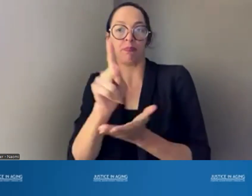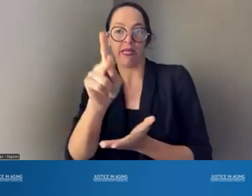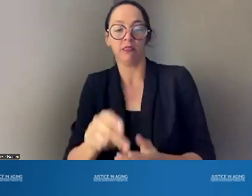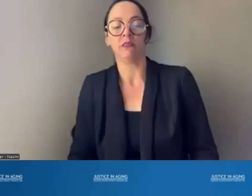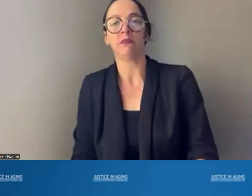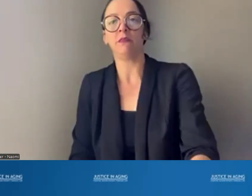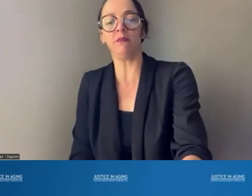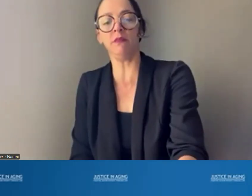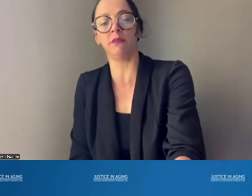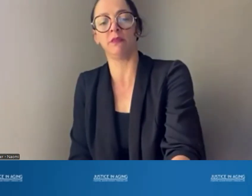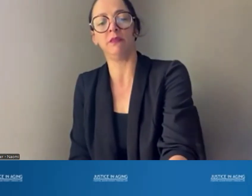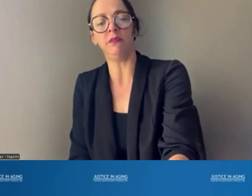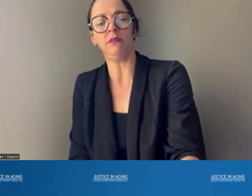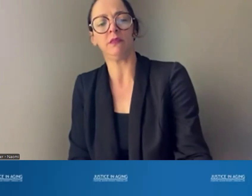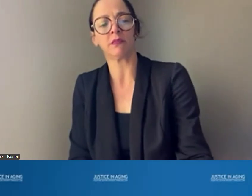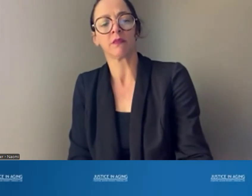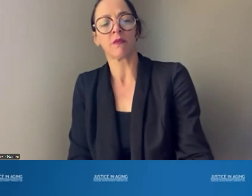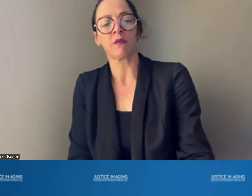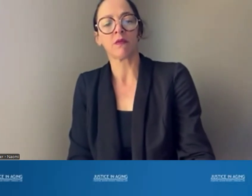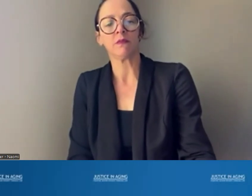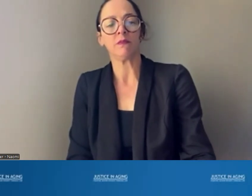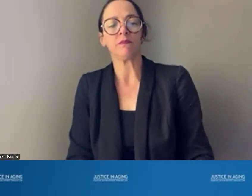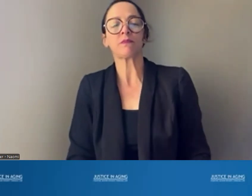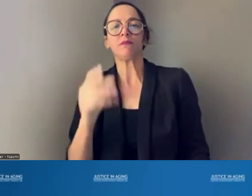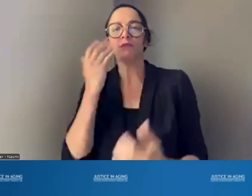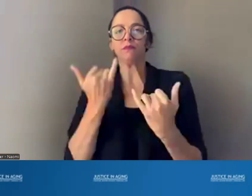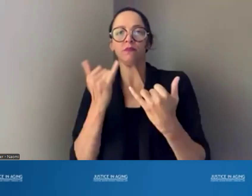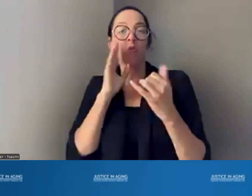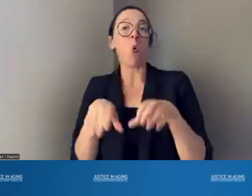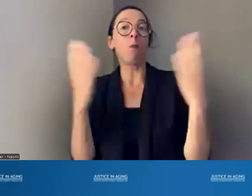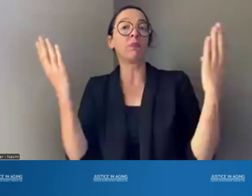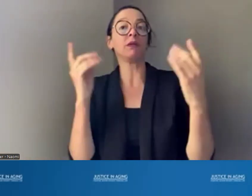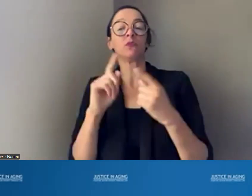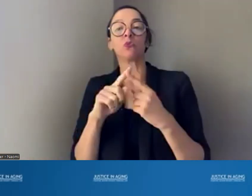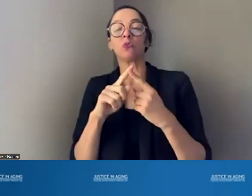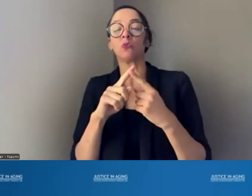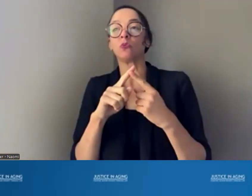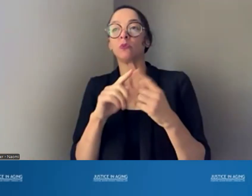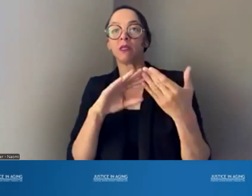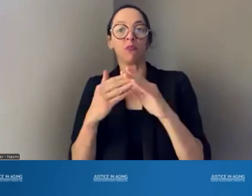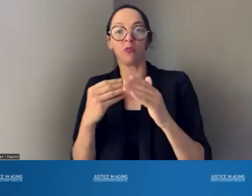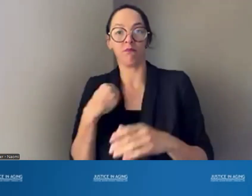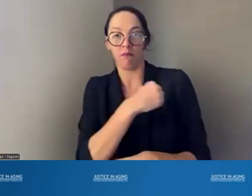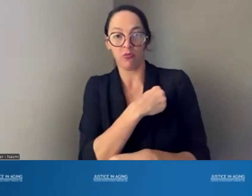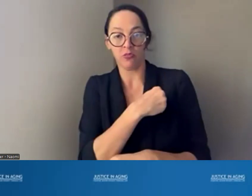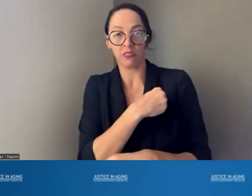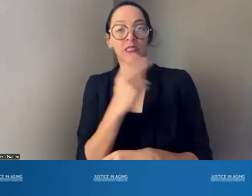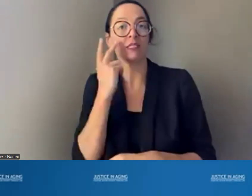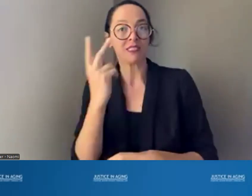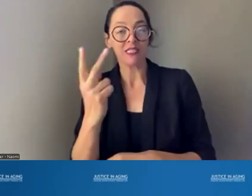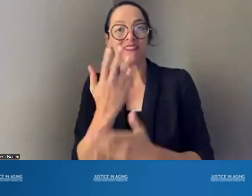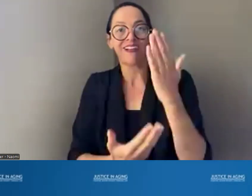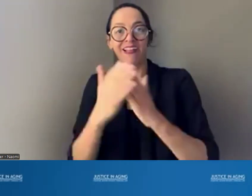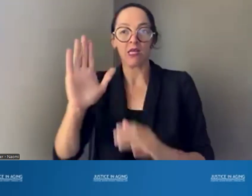Great. So I'm going to open it up to committee members. I see Jeannie has her hand up, and ask that you